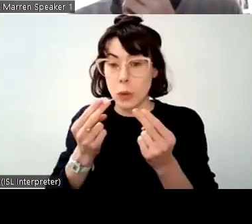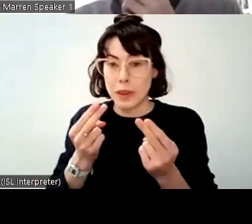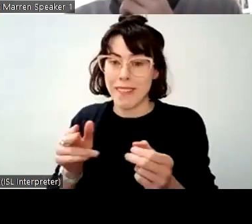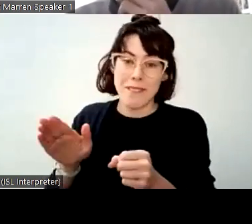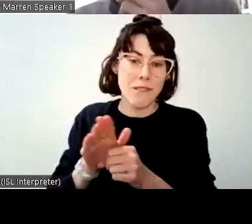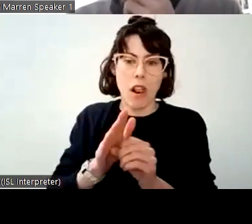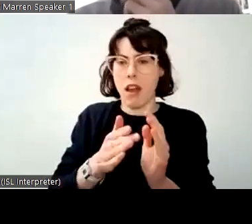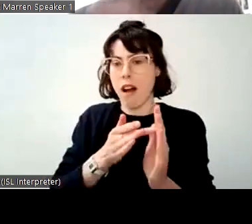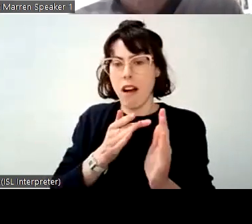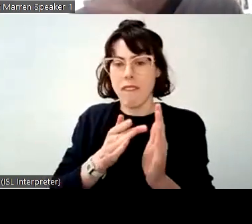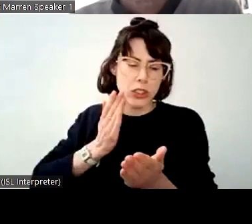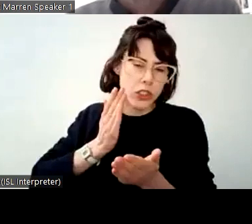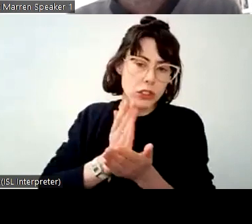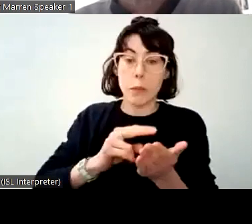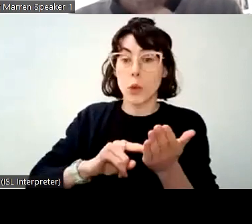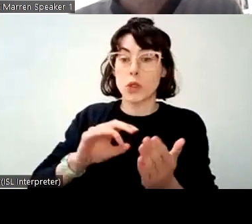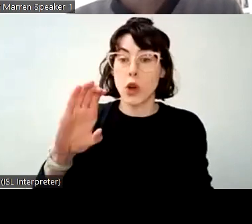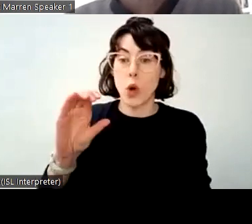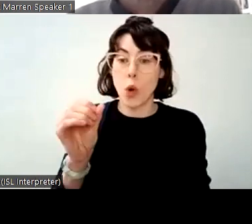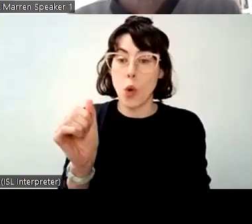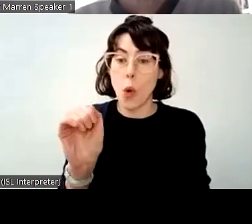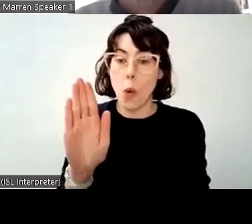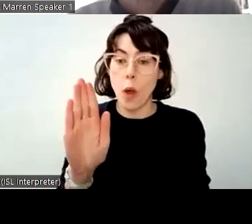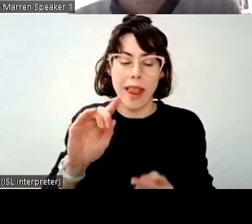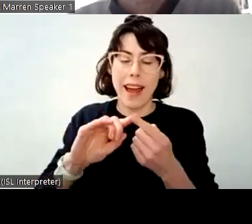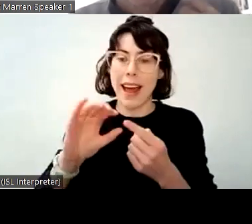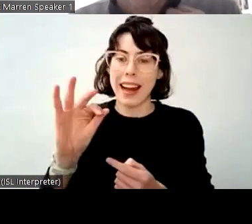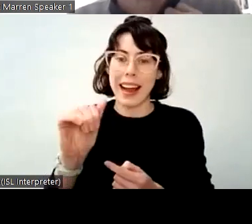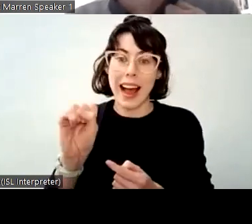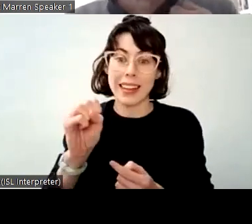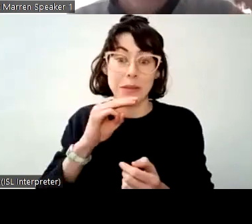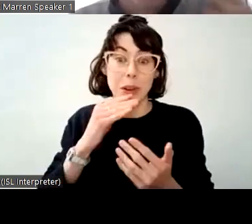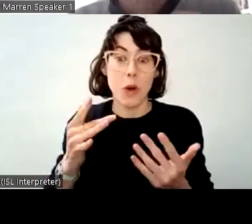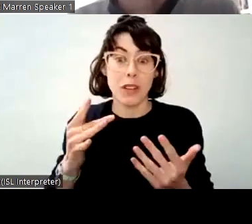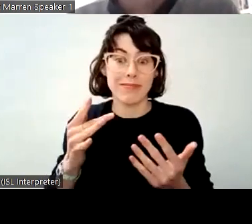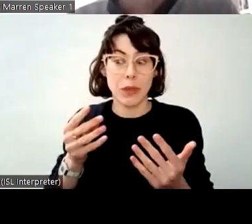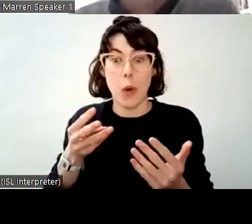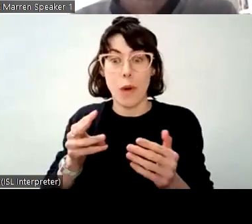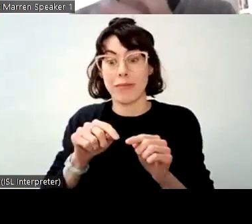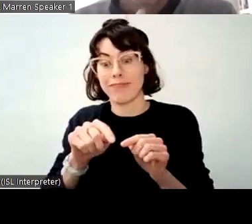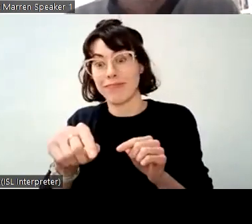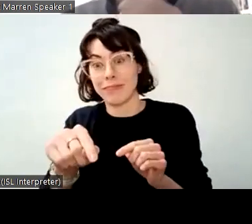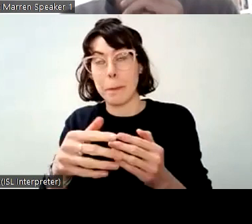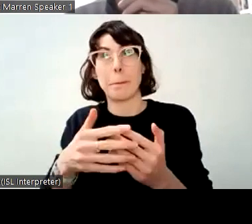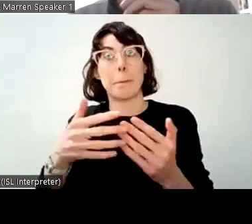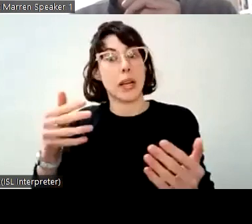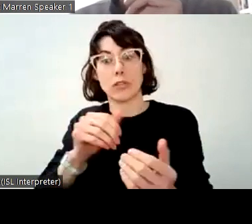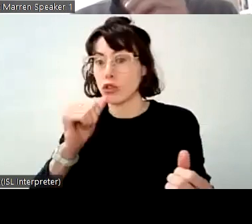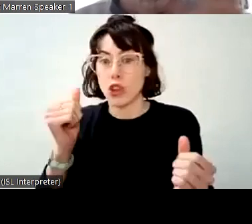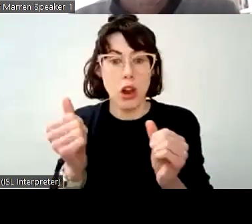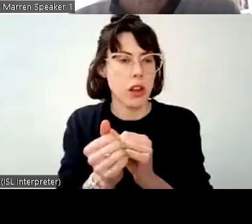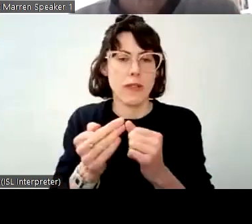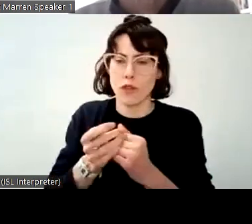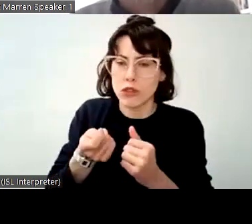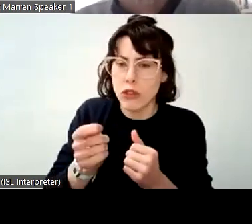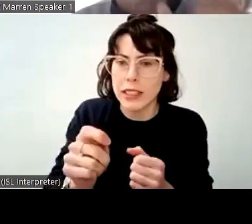gas, and this will bring about major changes in our transport systems, in our food systems, in